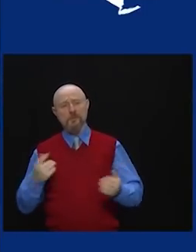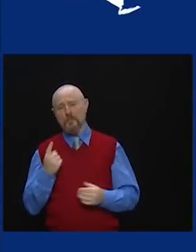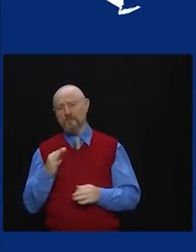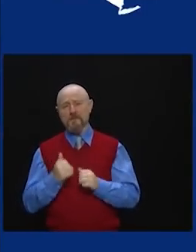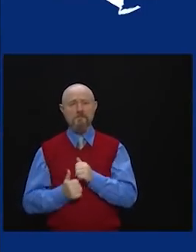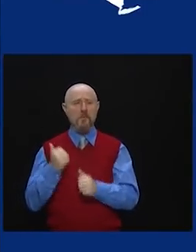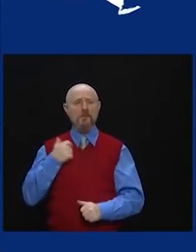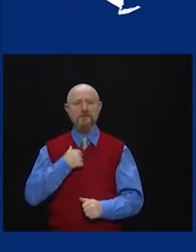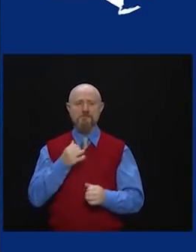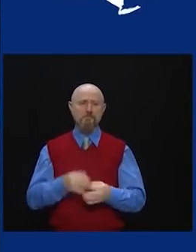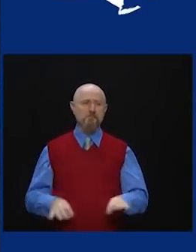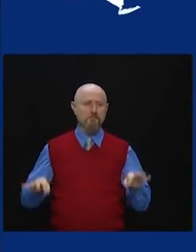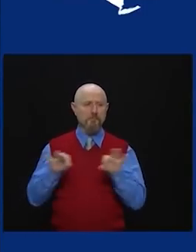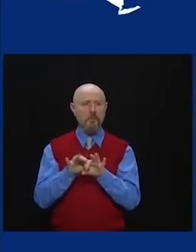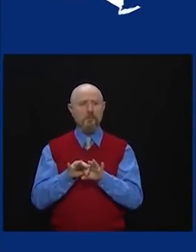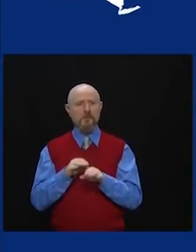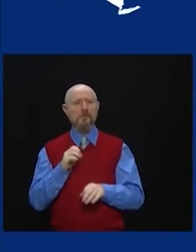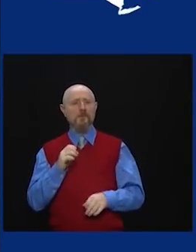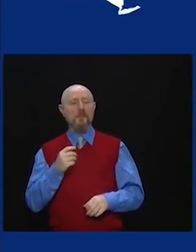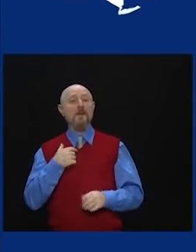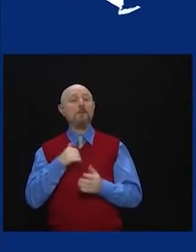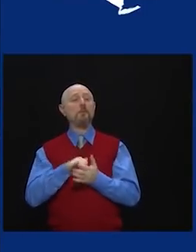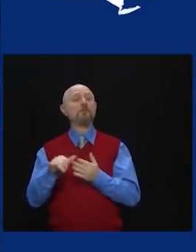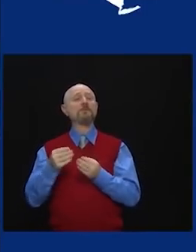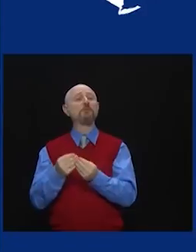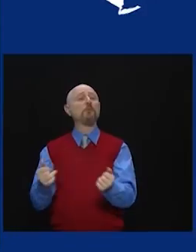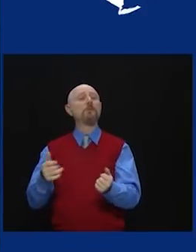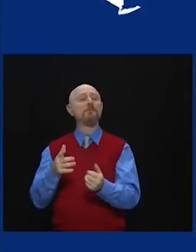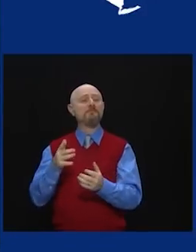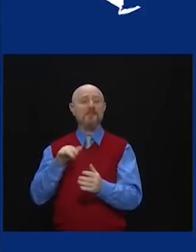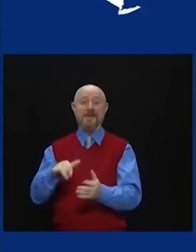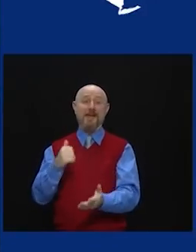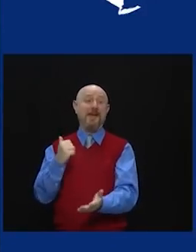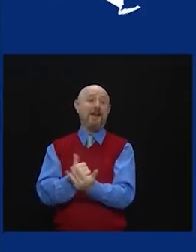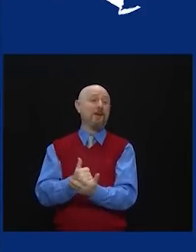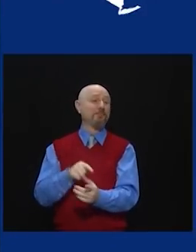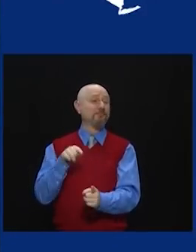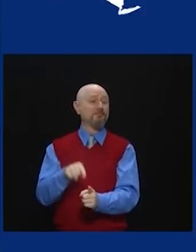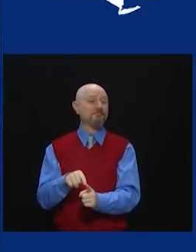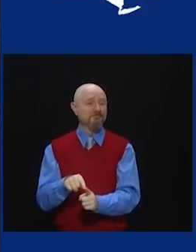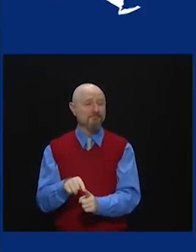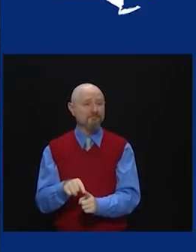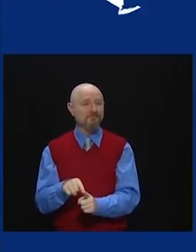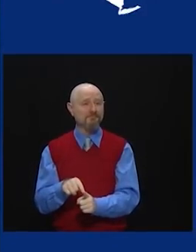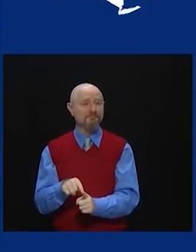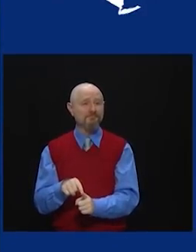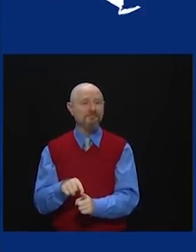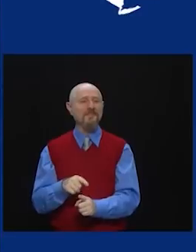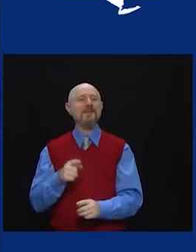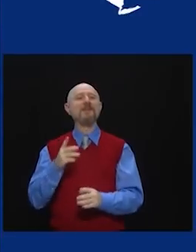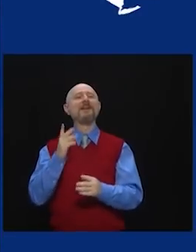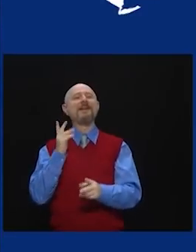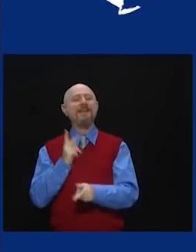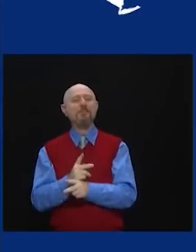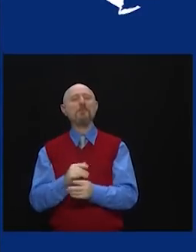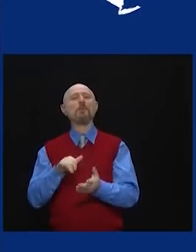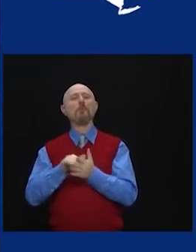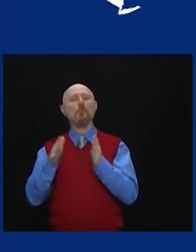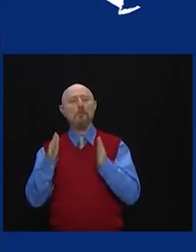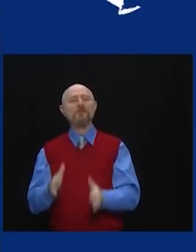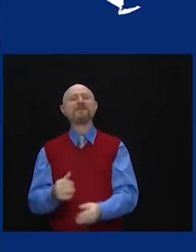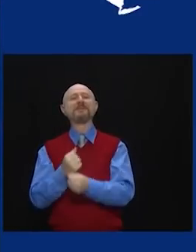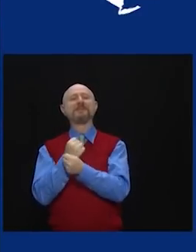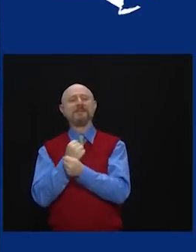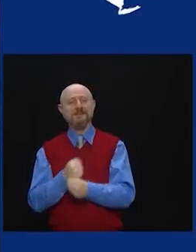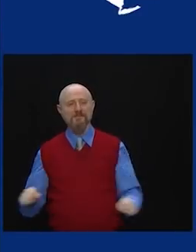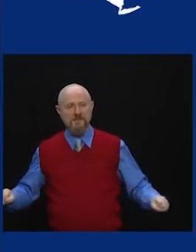my most important New Year's resolutions, and that is to help keep New Yorkers